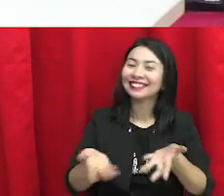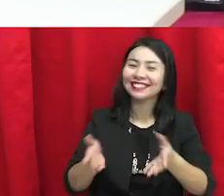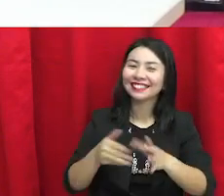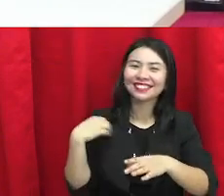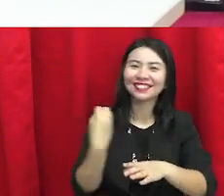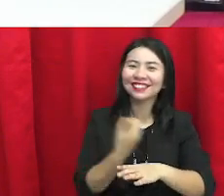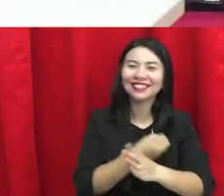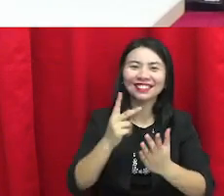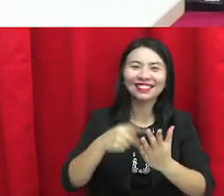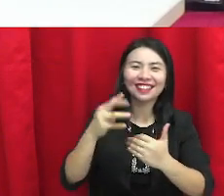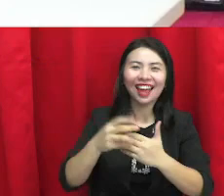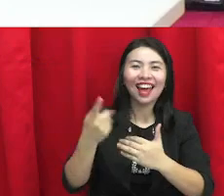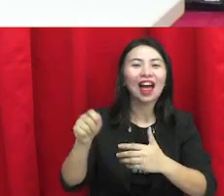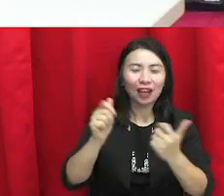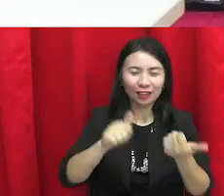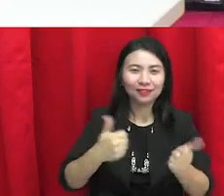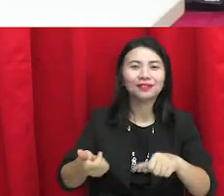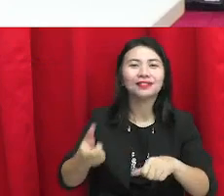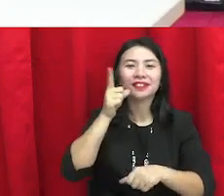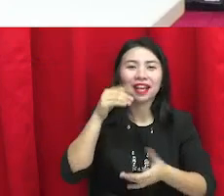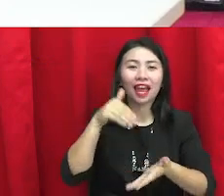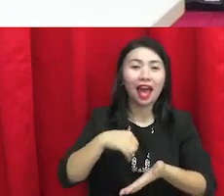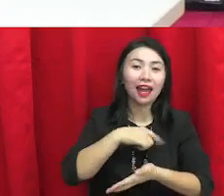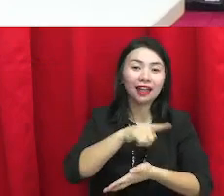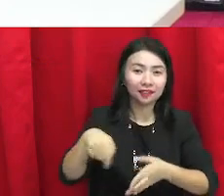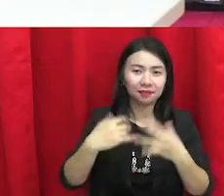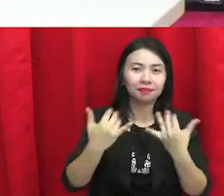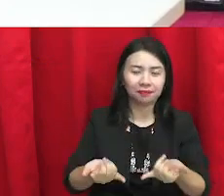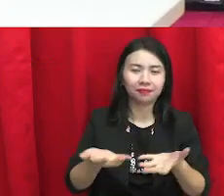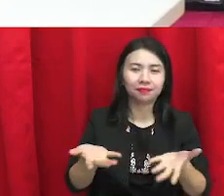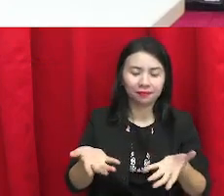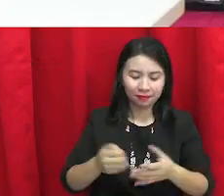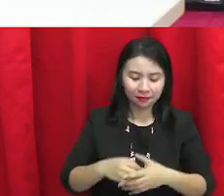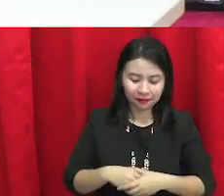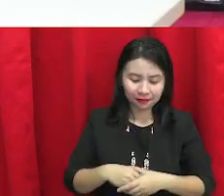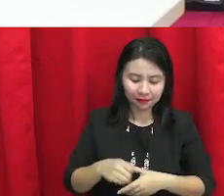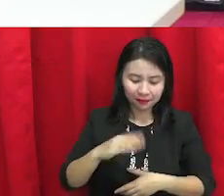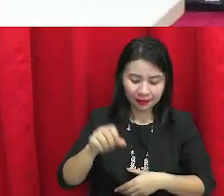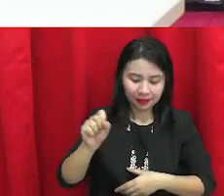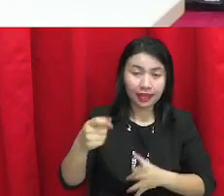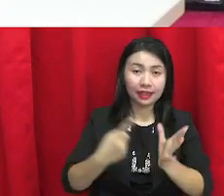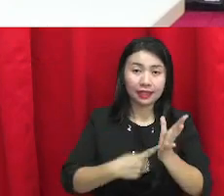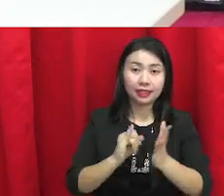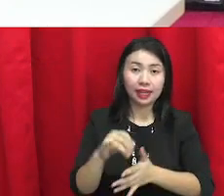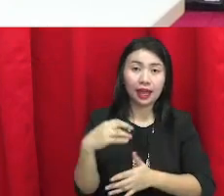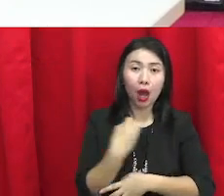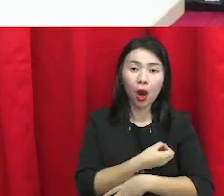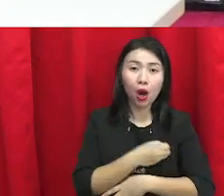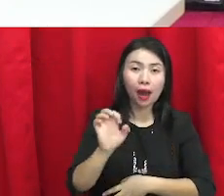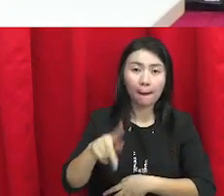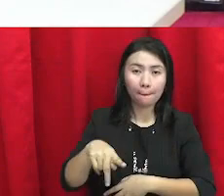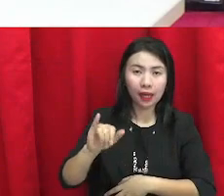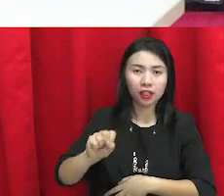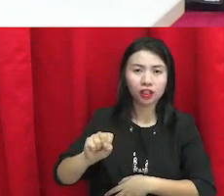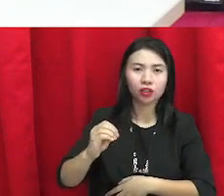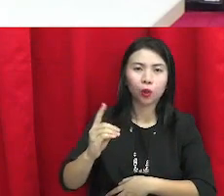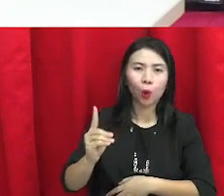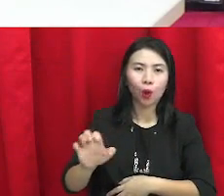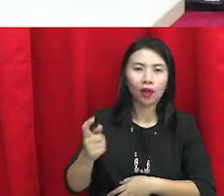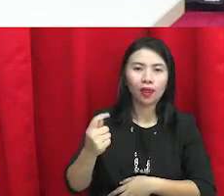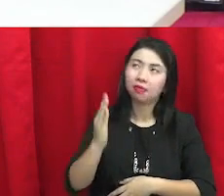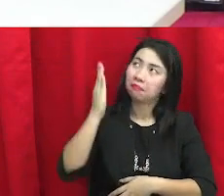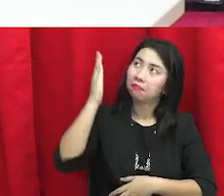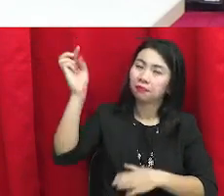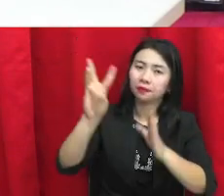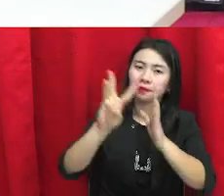The Baptist Lunch. And nagbabalik po muli tayo sa ating pong episode na Thy Will Be Done.